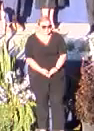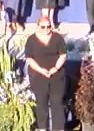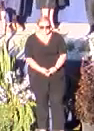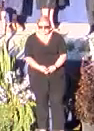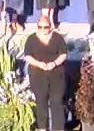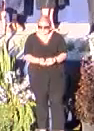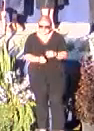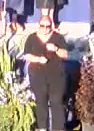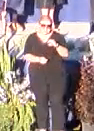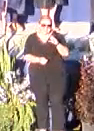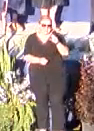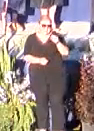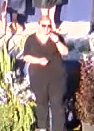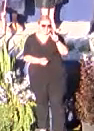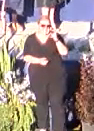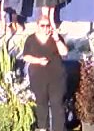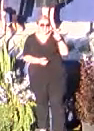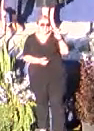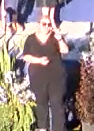Giselle Salazar.